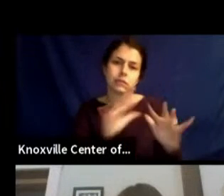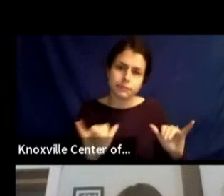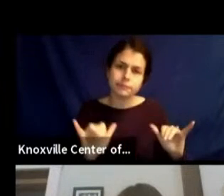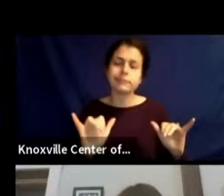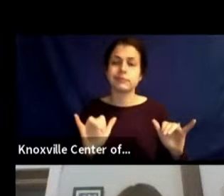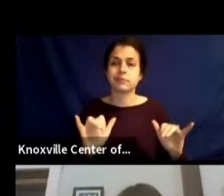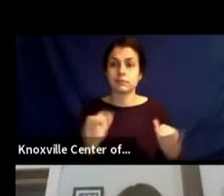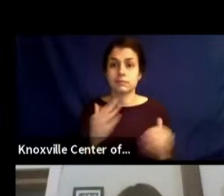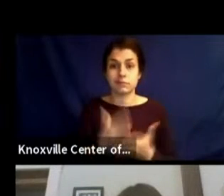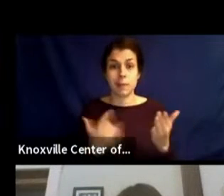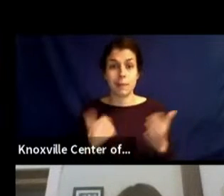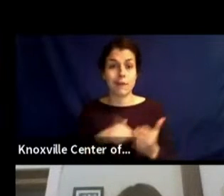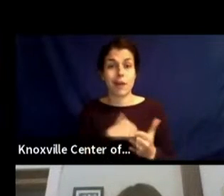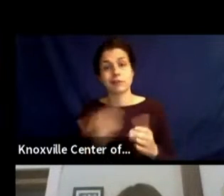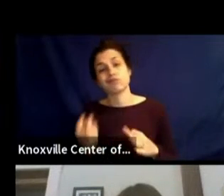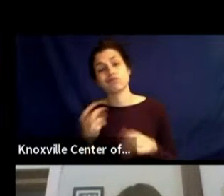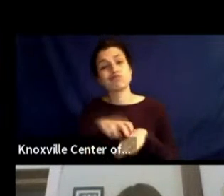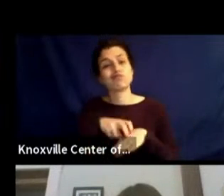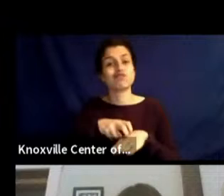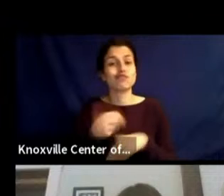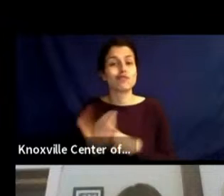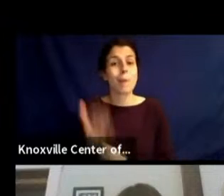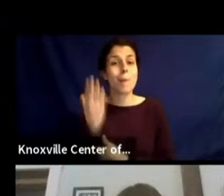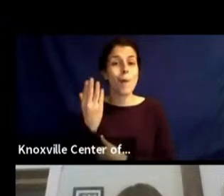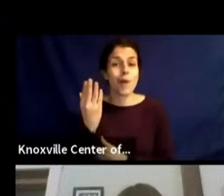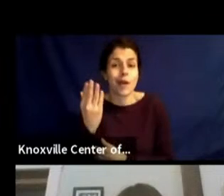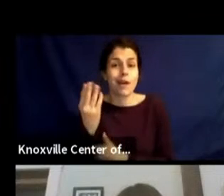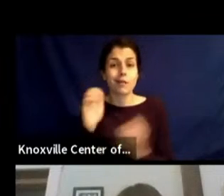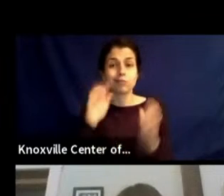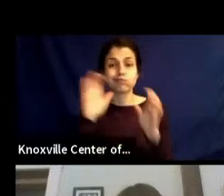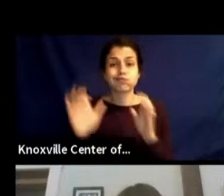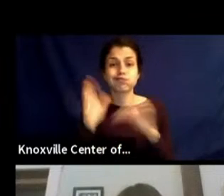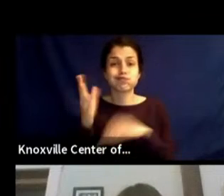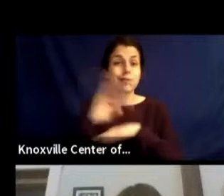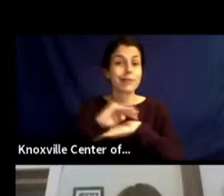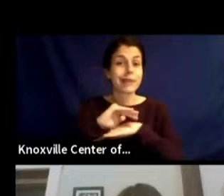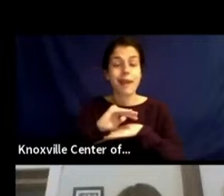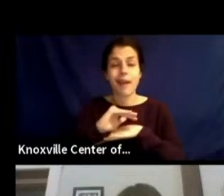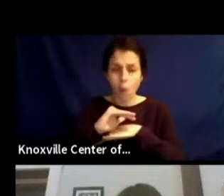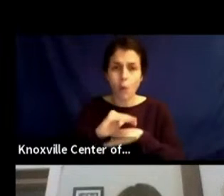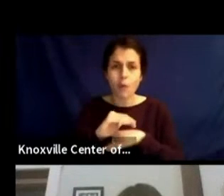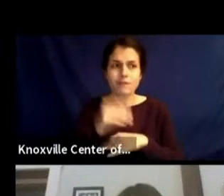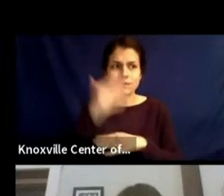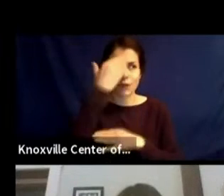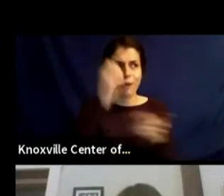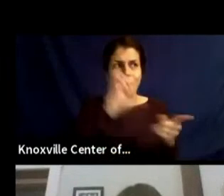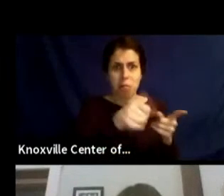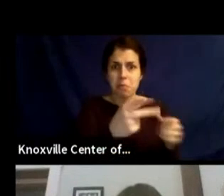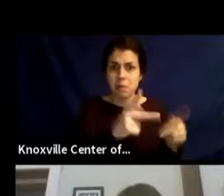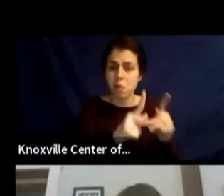morning and go to bed at night, we don't see that side of the world often, but it's true.